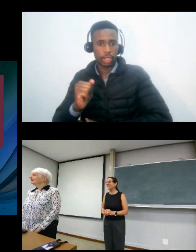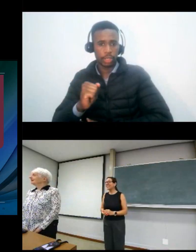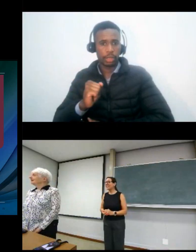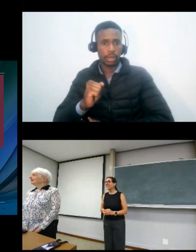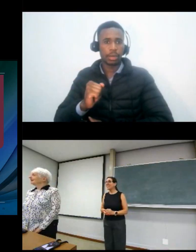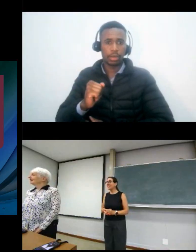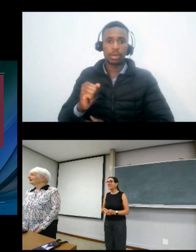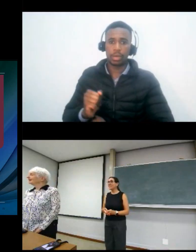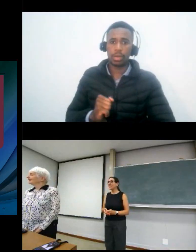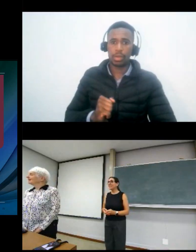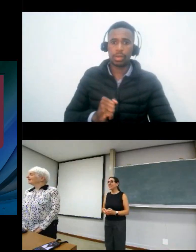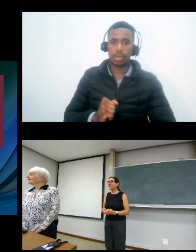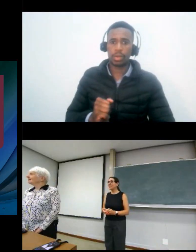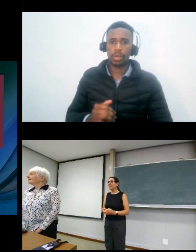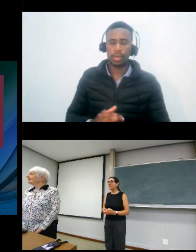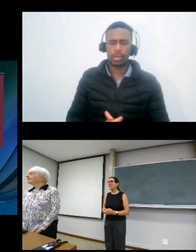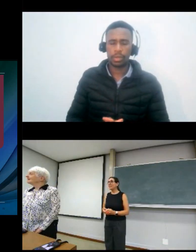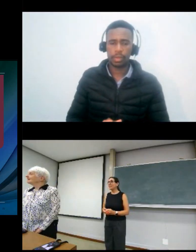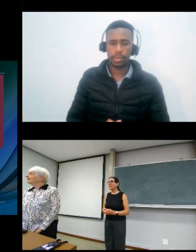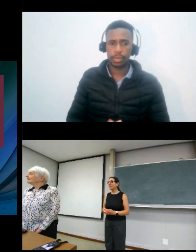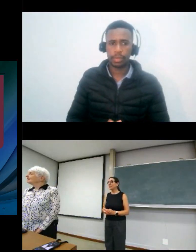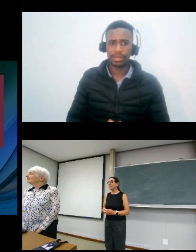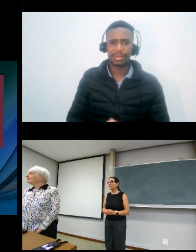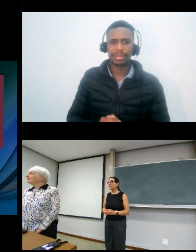Yes. What's your point on this point of view?